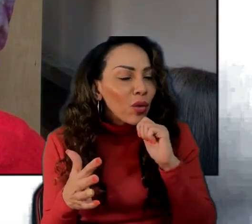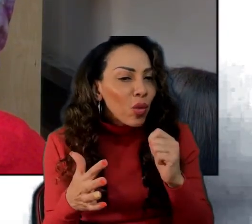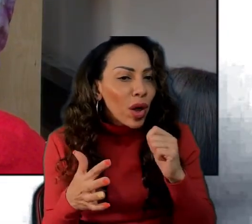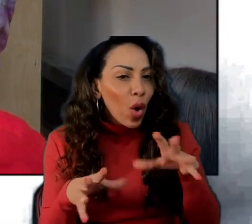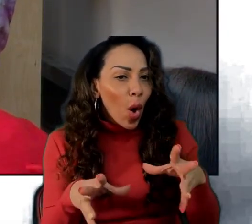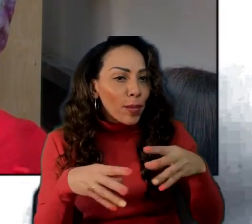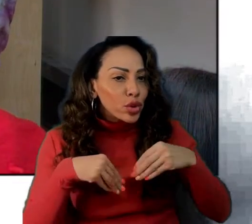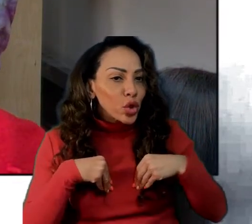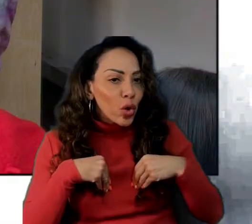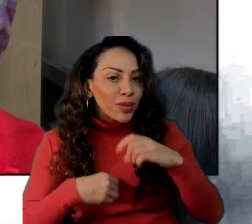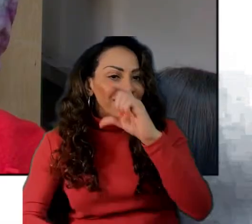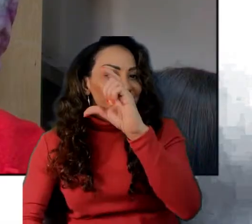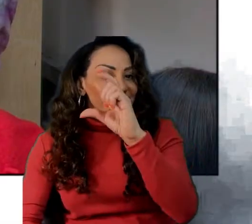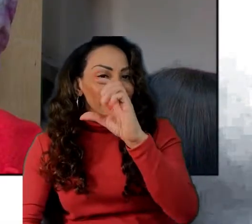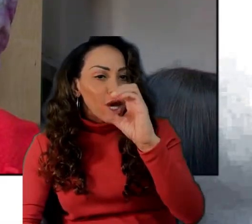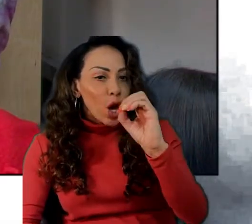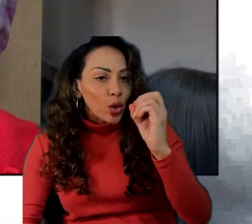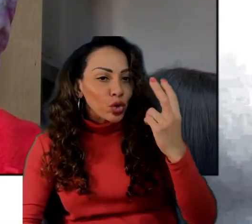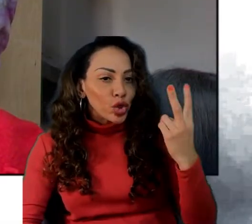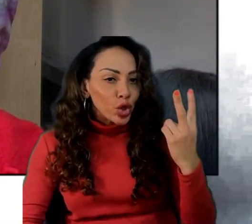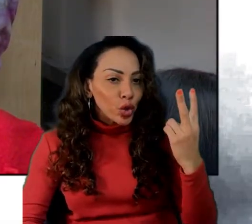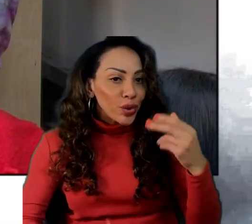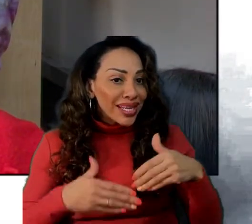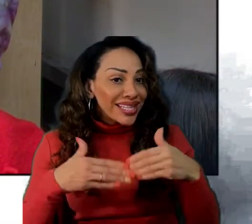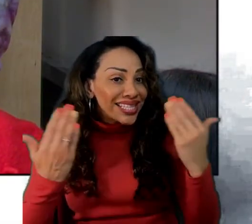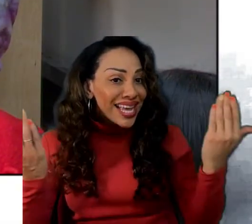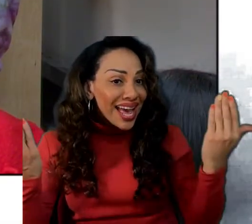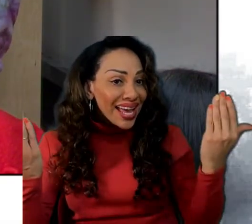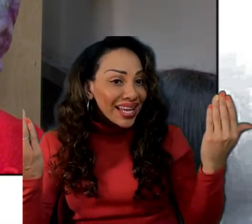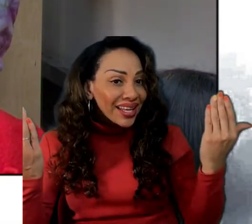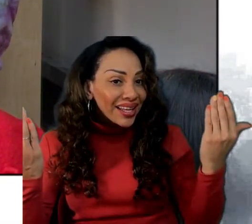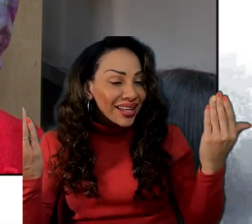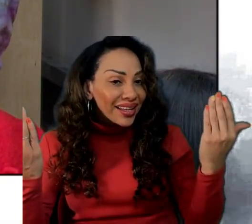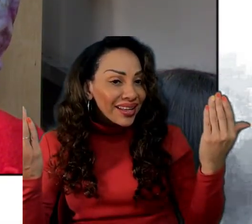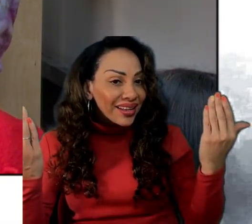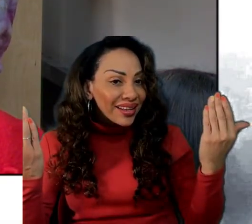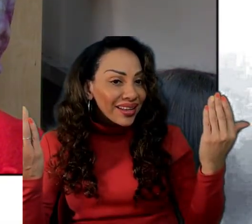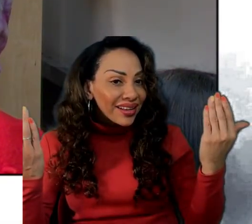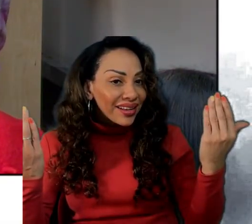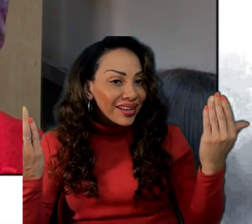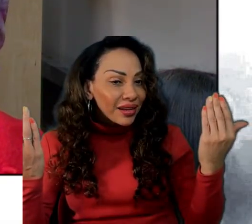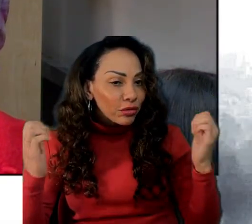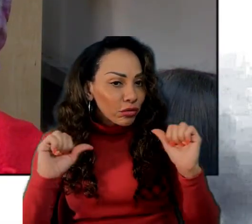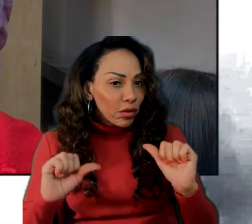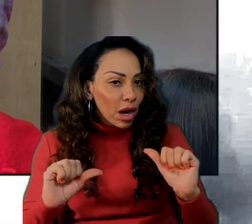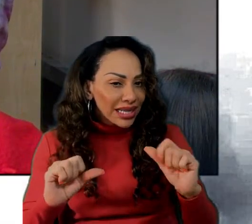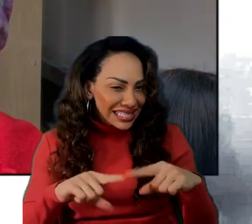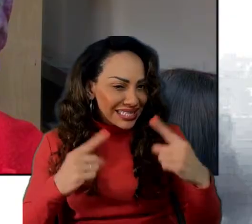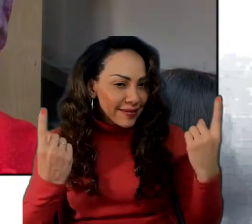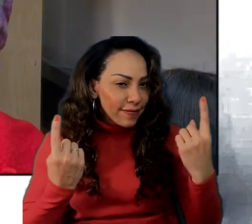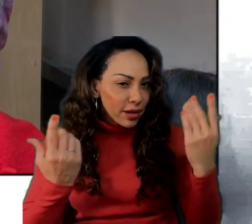Yes. Not during the night. So what we're seeing is an energy-driven, a behavior driven